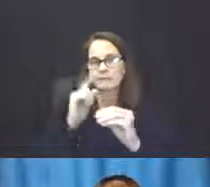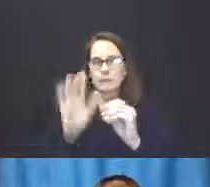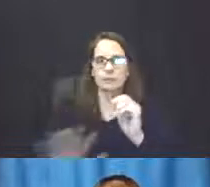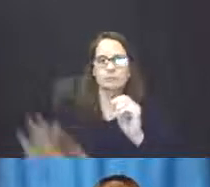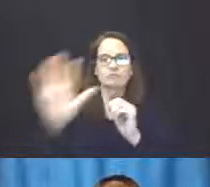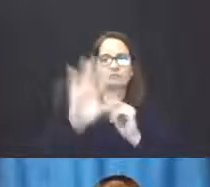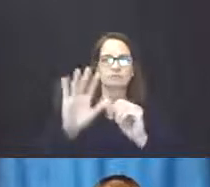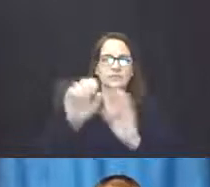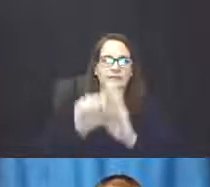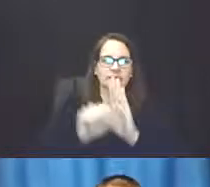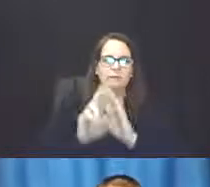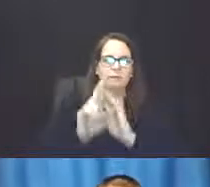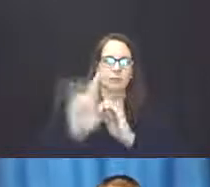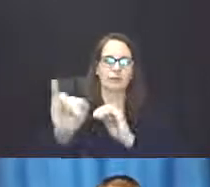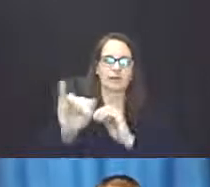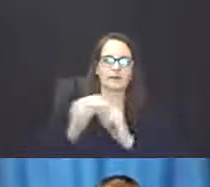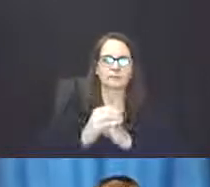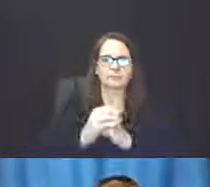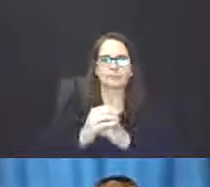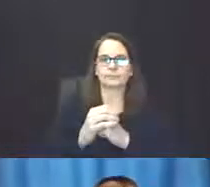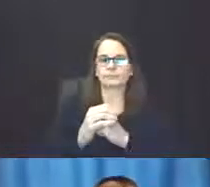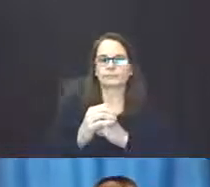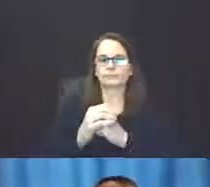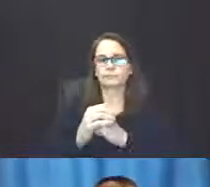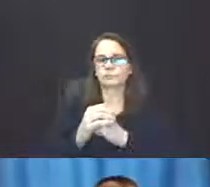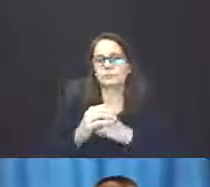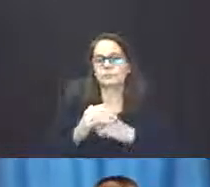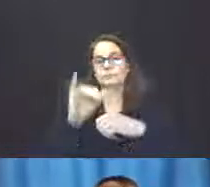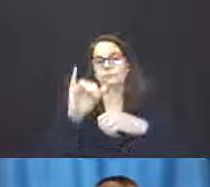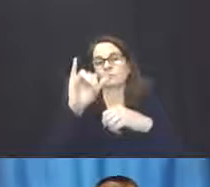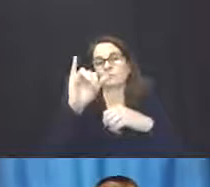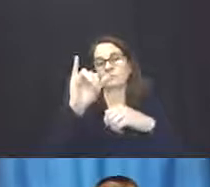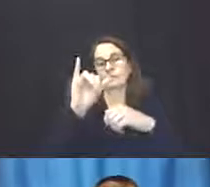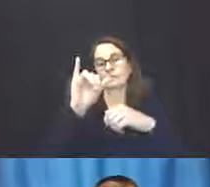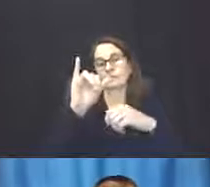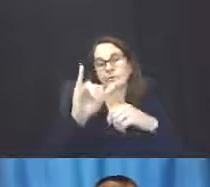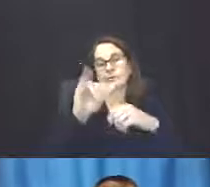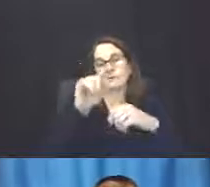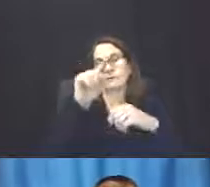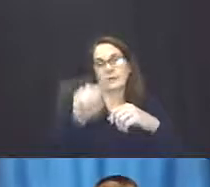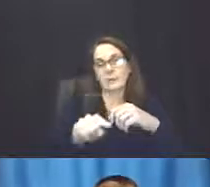and town hall meetings throughout the state of Rhode Island.